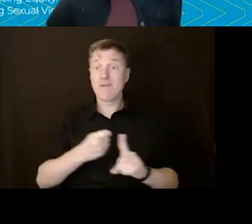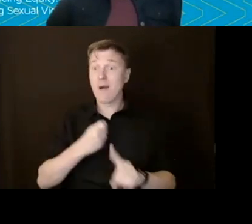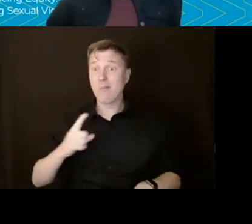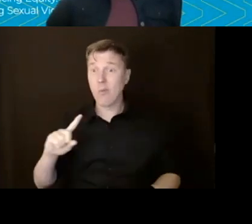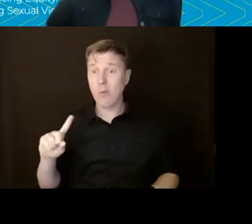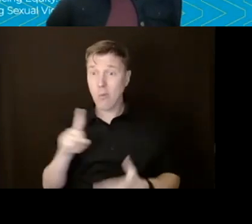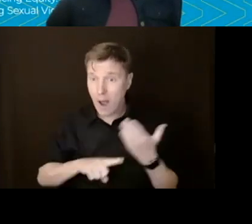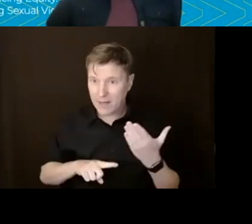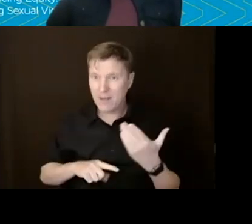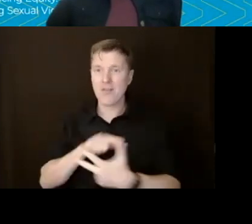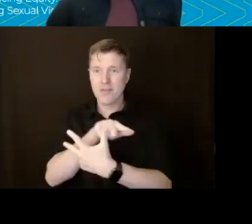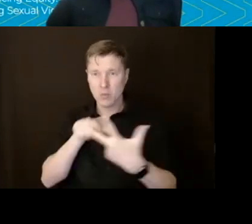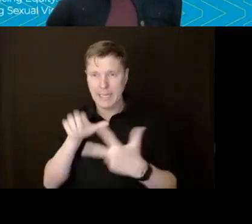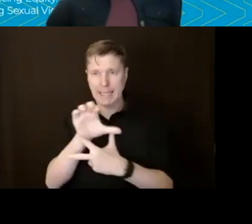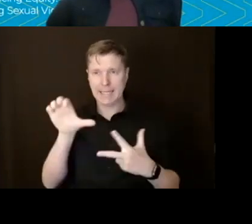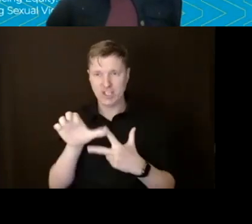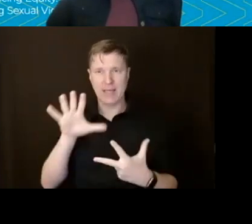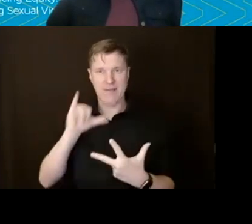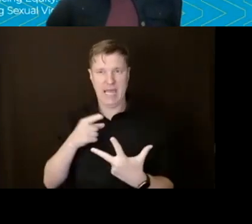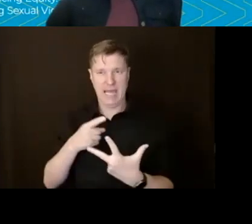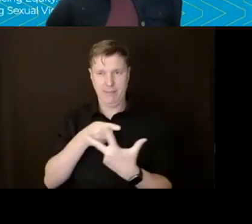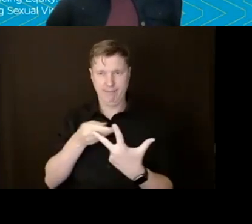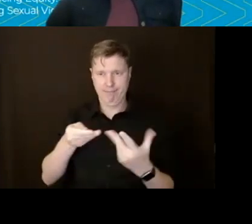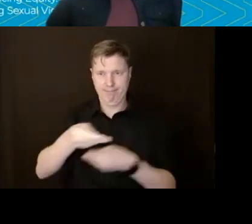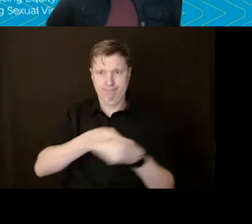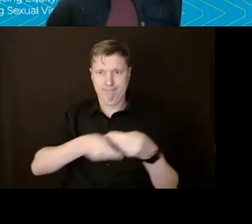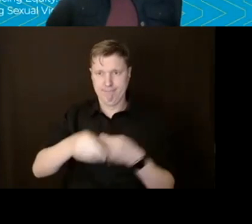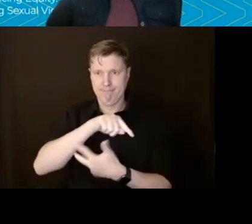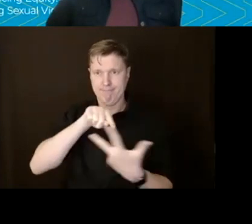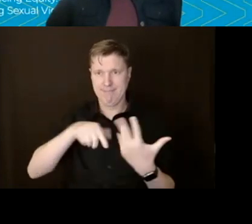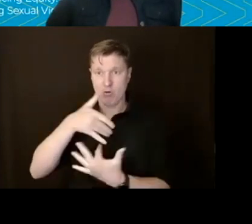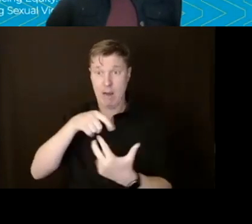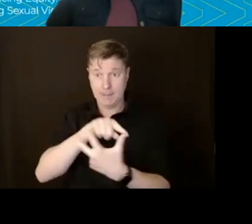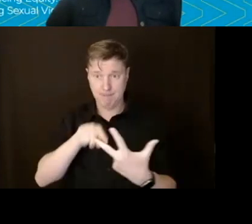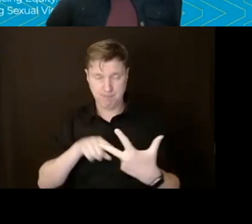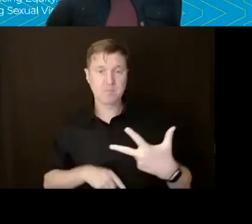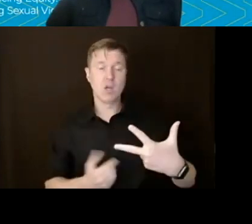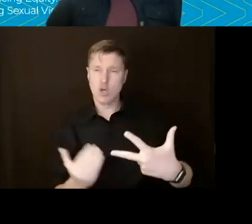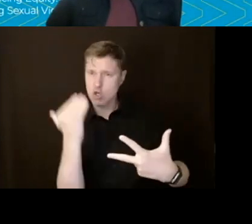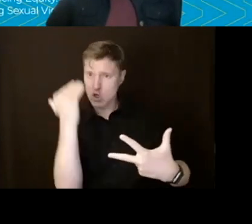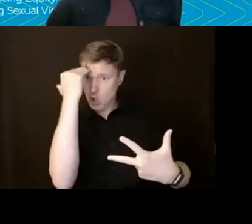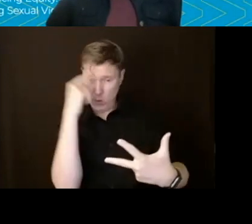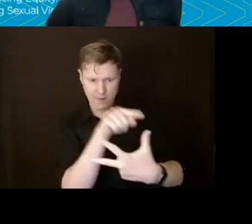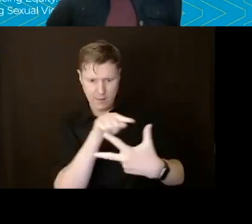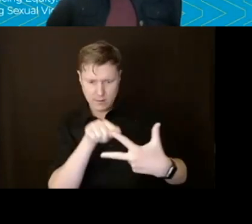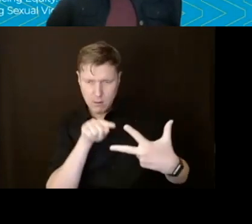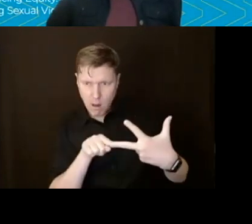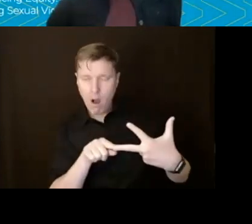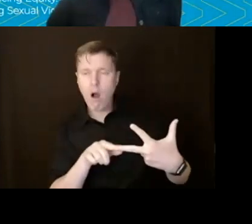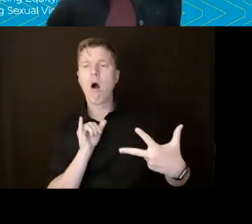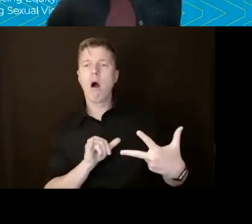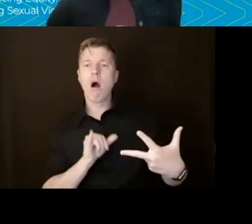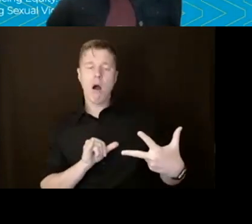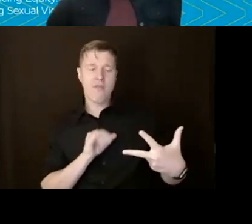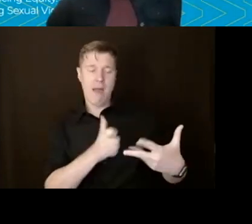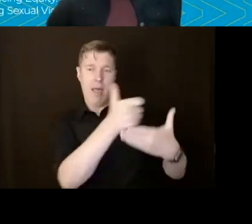three conditions. Knowing this is really good for us because it helps us increase our options to take wise